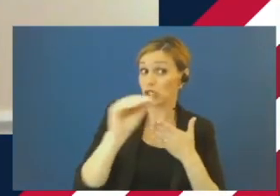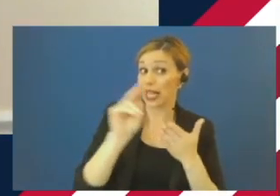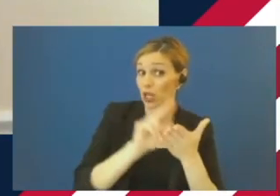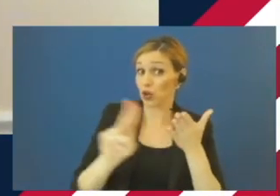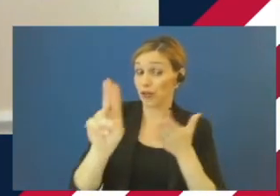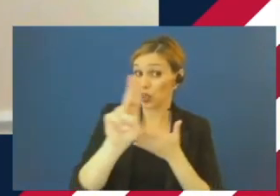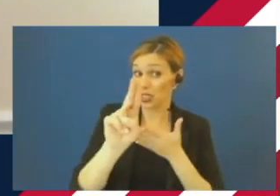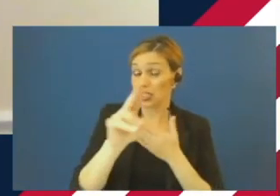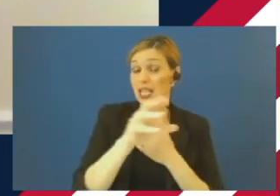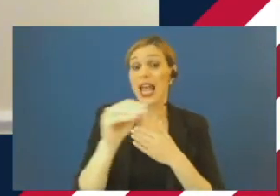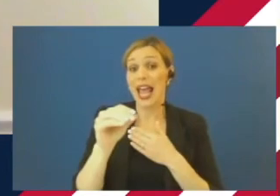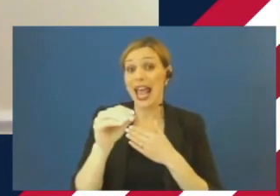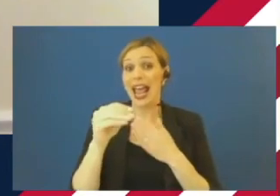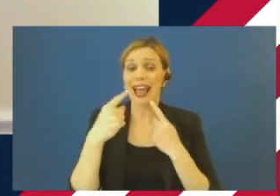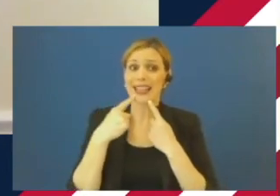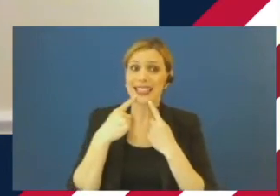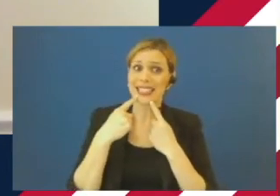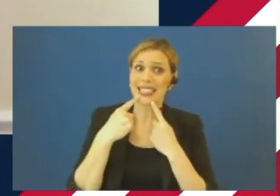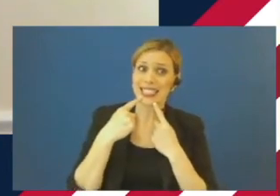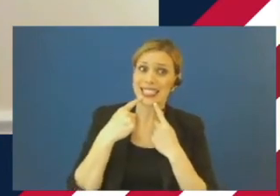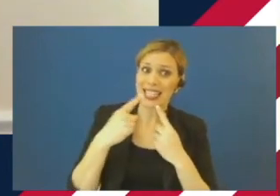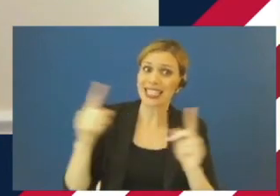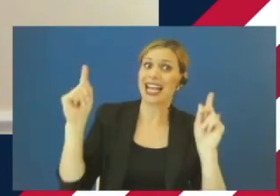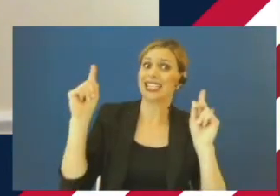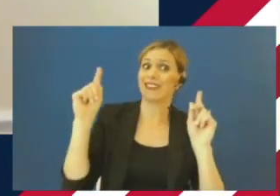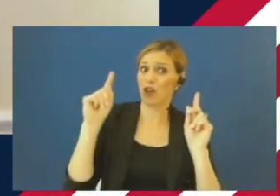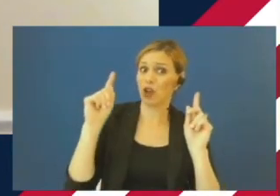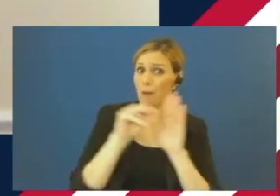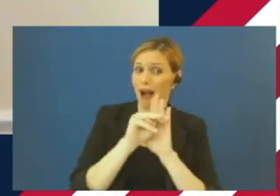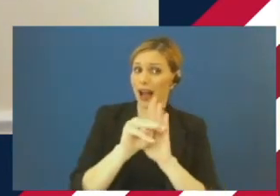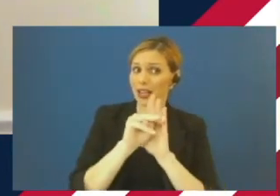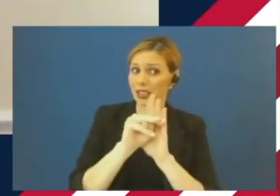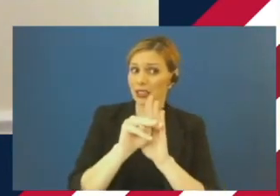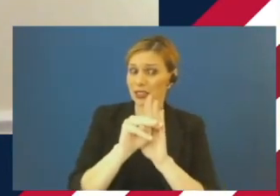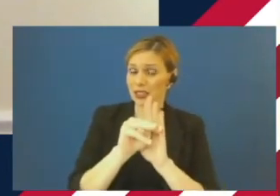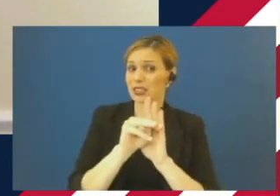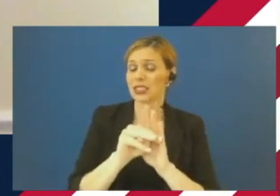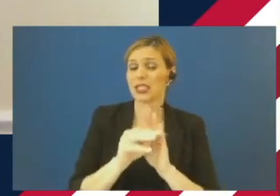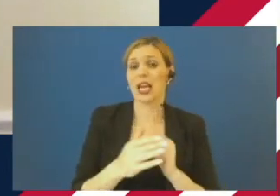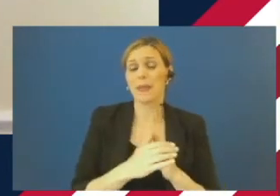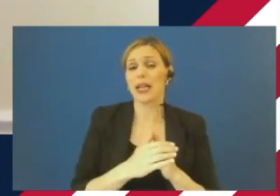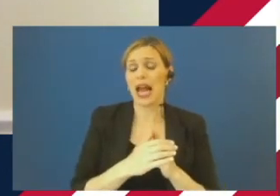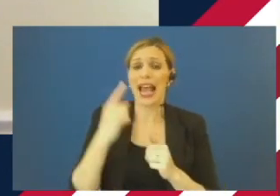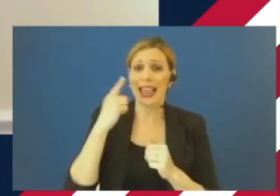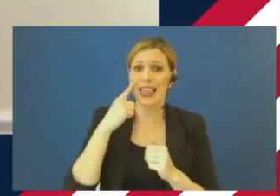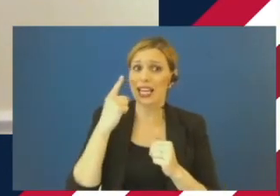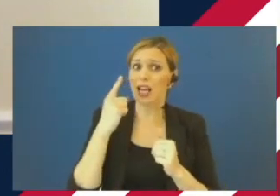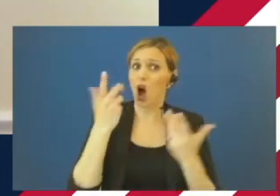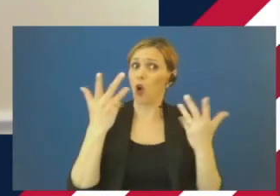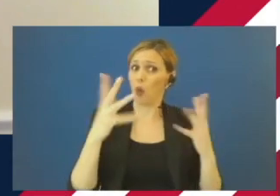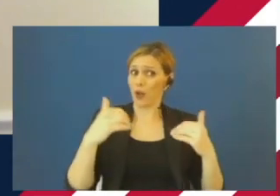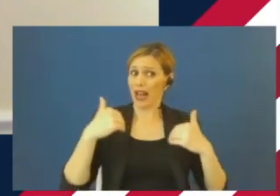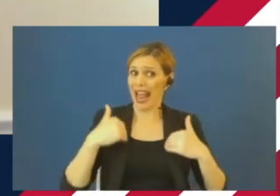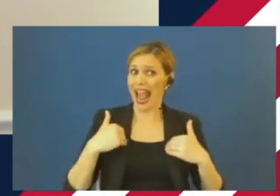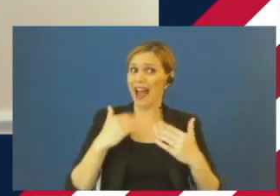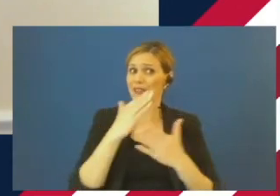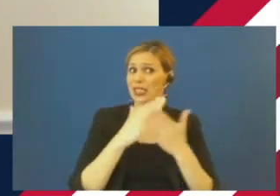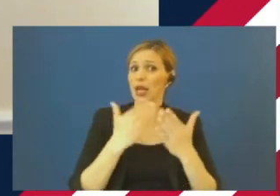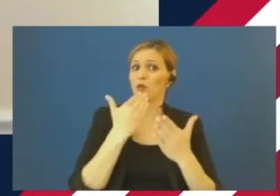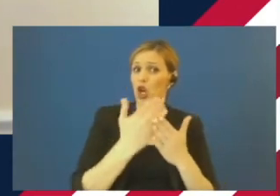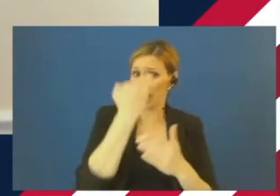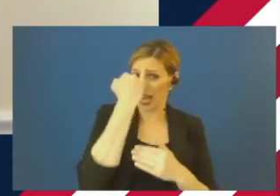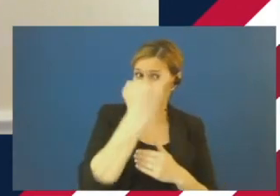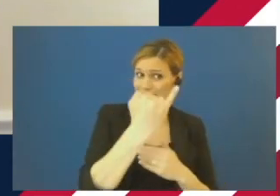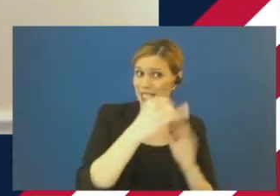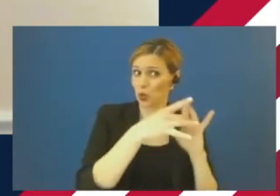Wrangle programs, but really looking to expand it. I think there have been some excellent ideas put forward about investing in an